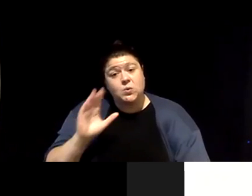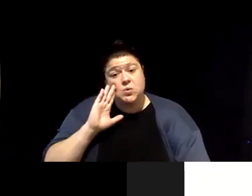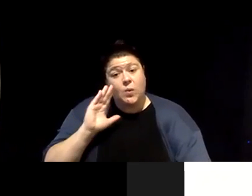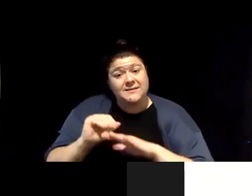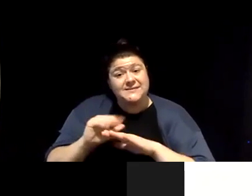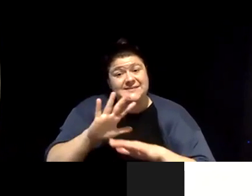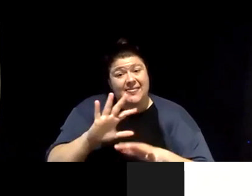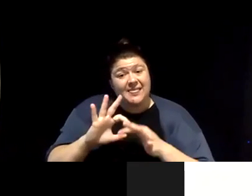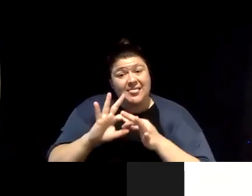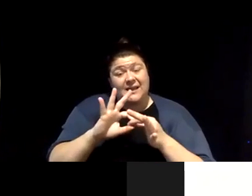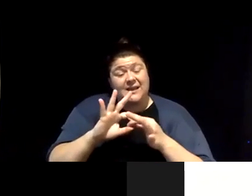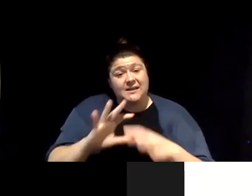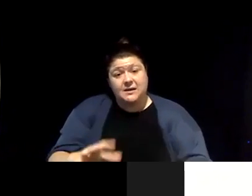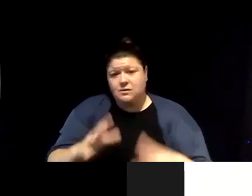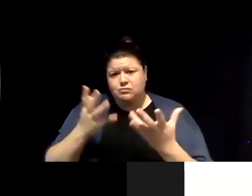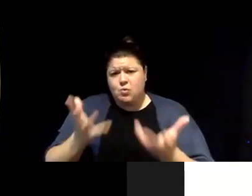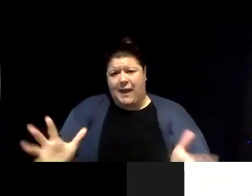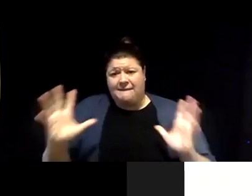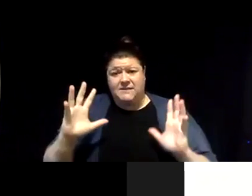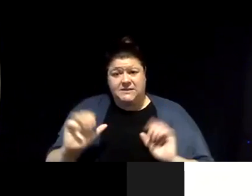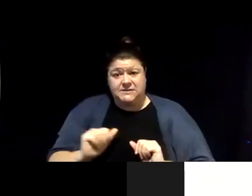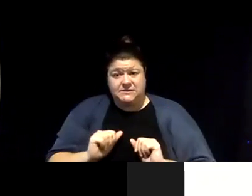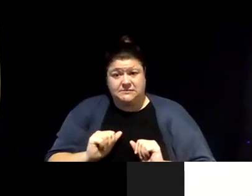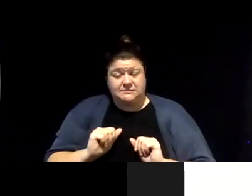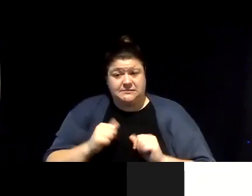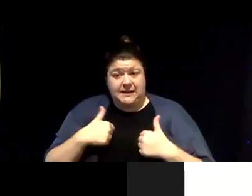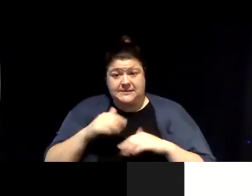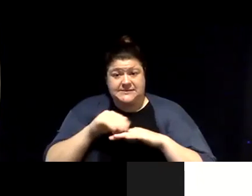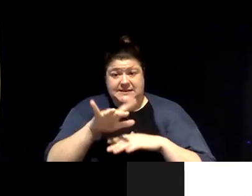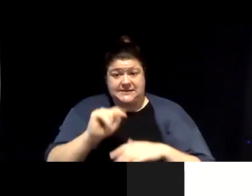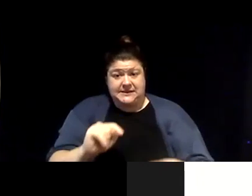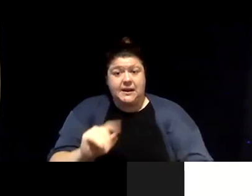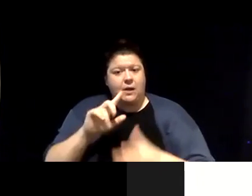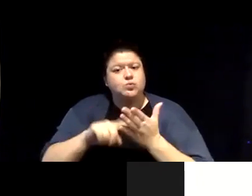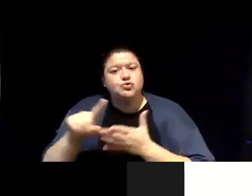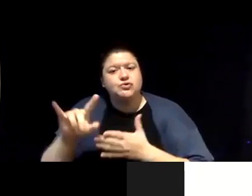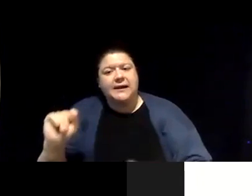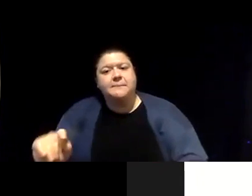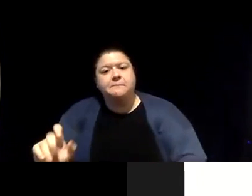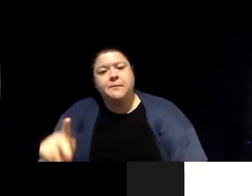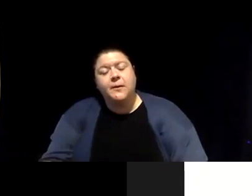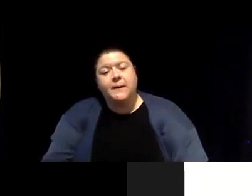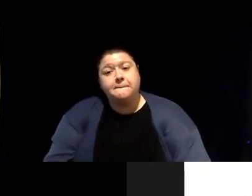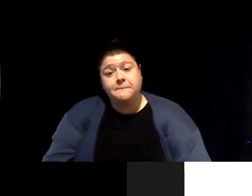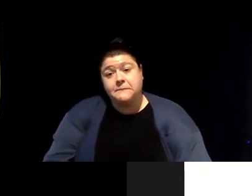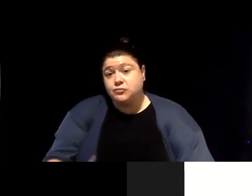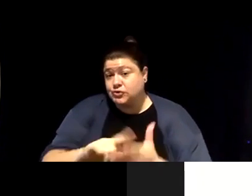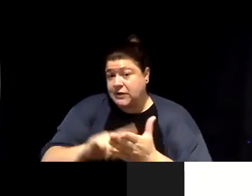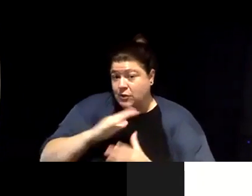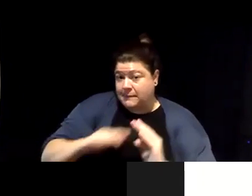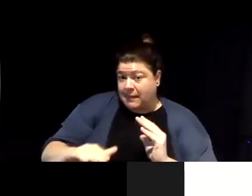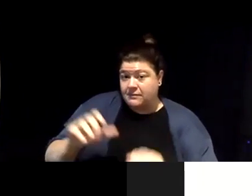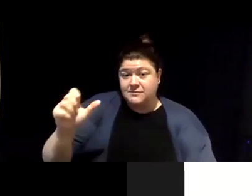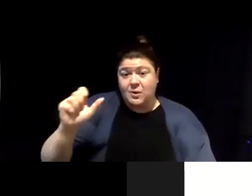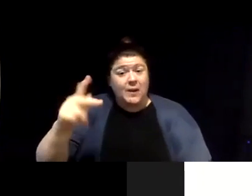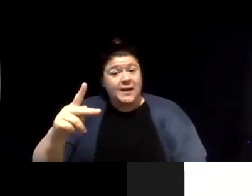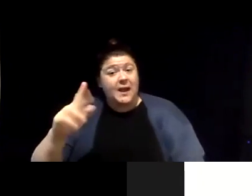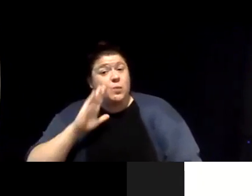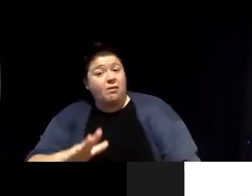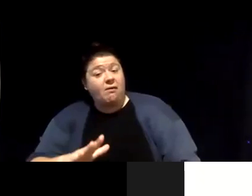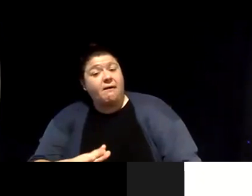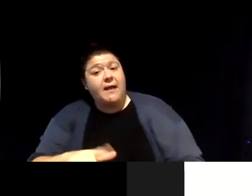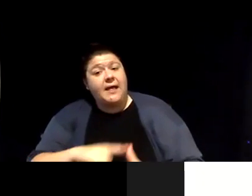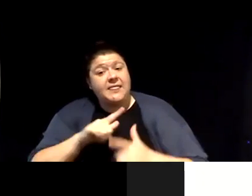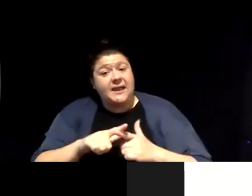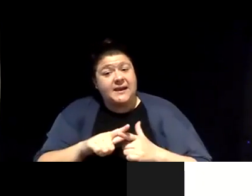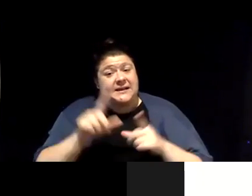link? Yeah, you already have a link. Okay. I'll check it out. So check your email. Yeah, I will. And also about the